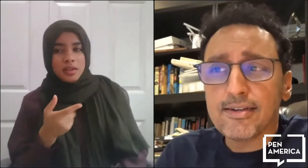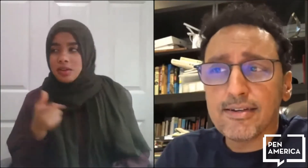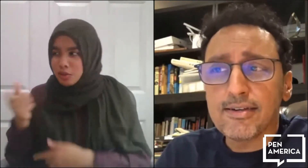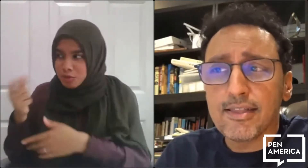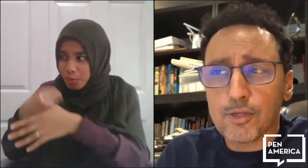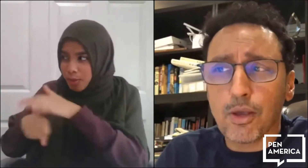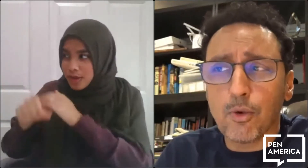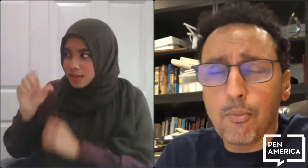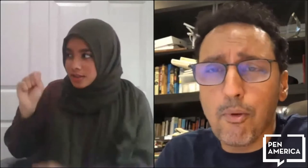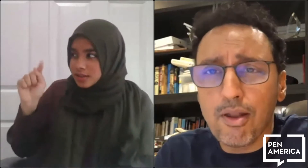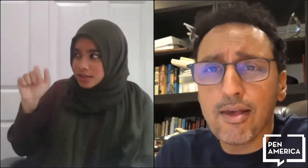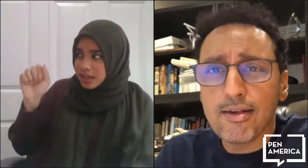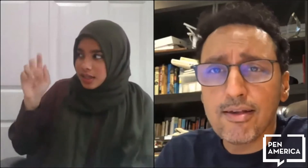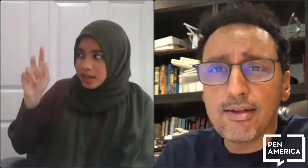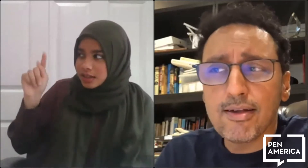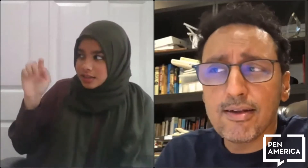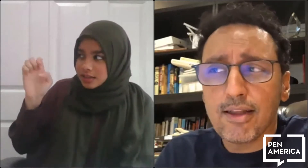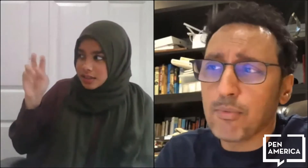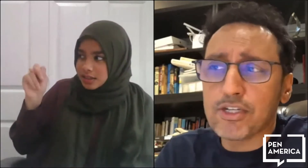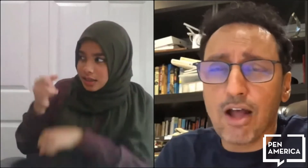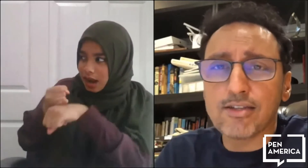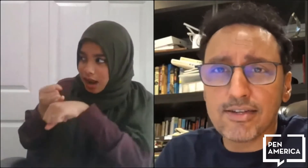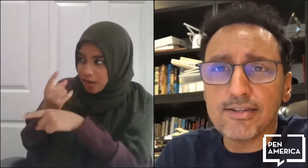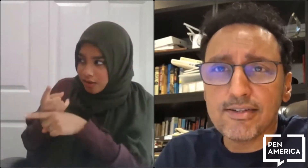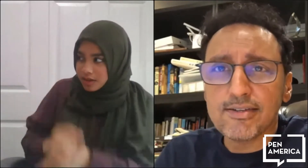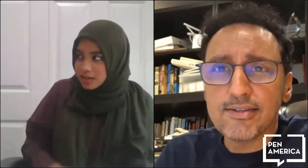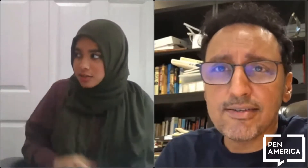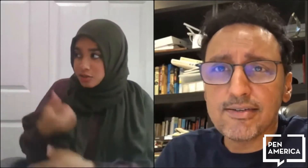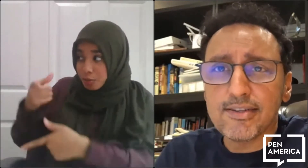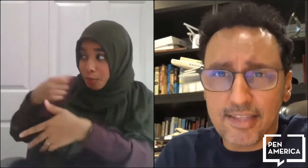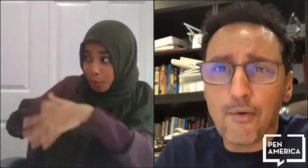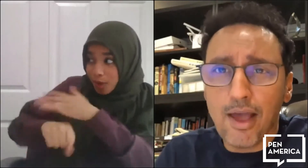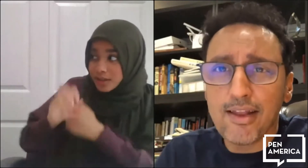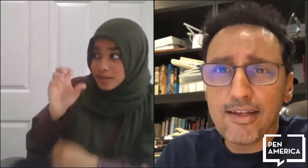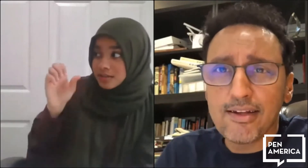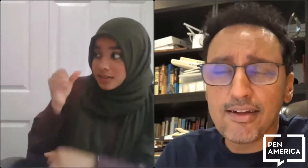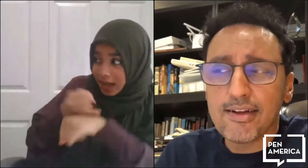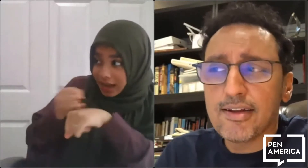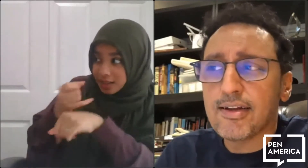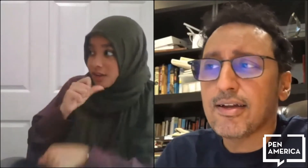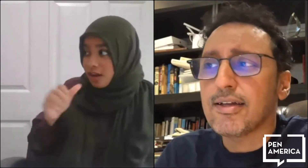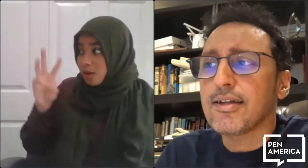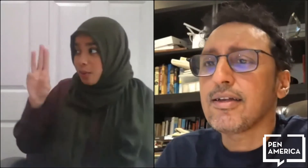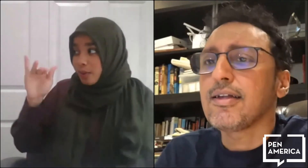Island. That's where you were born, not Wisconsin. Isn't that right?